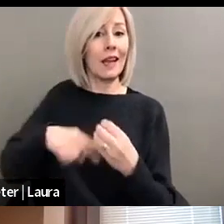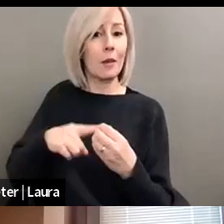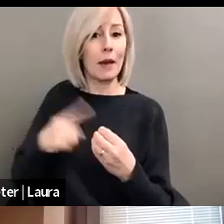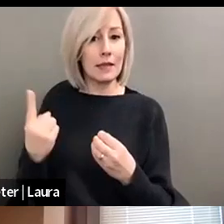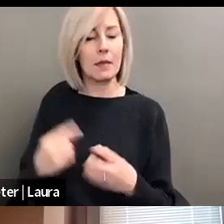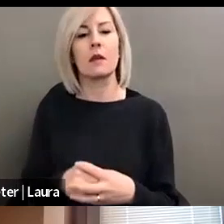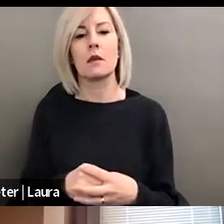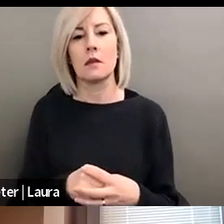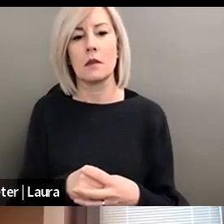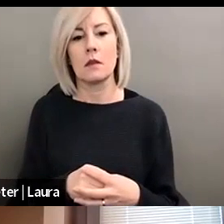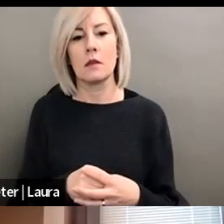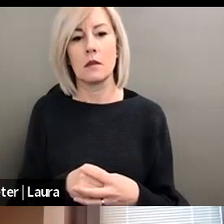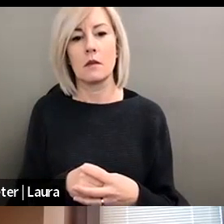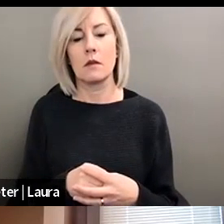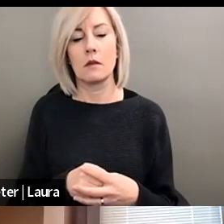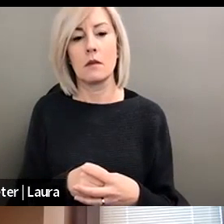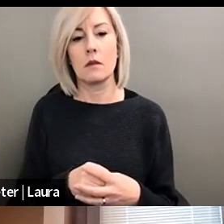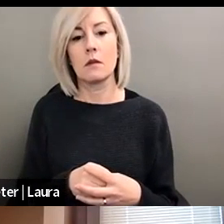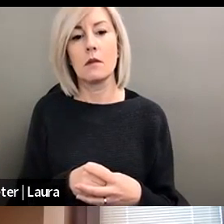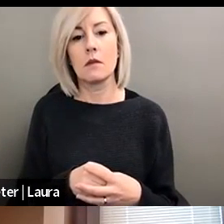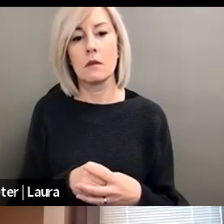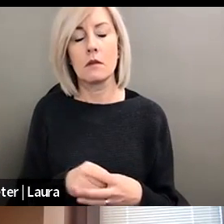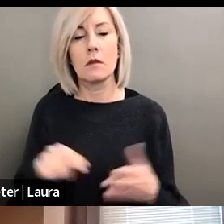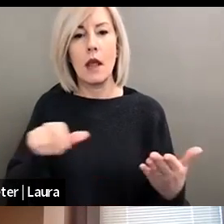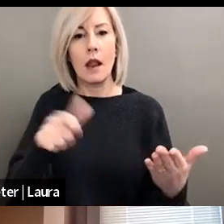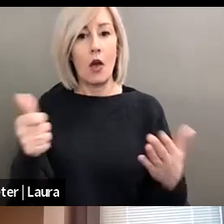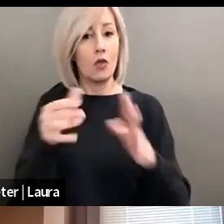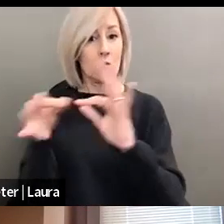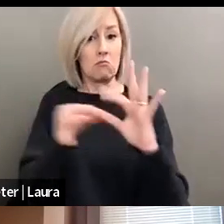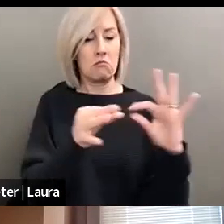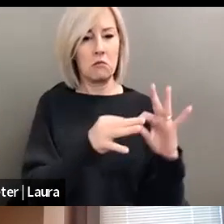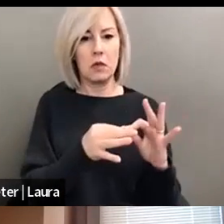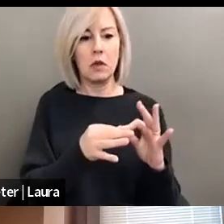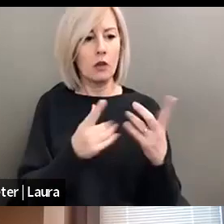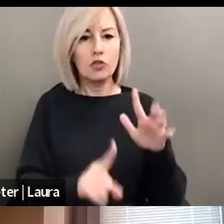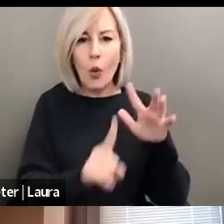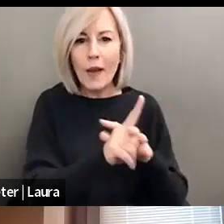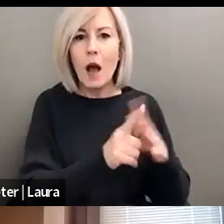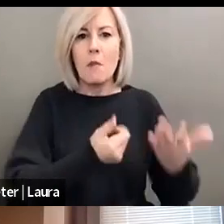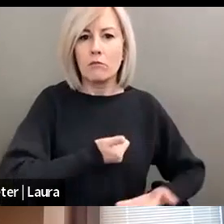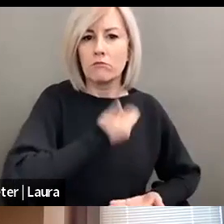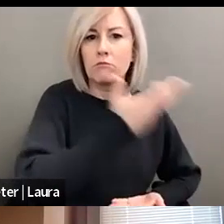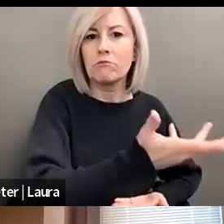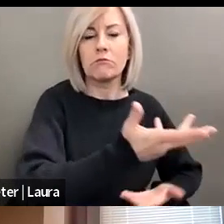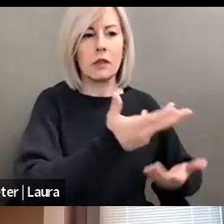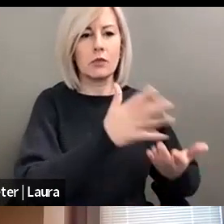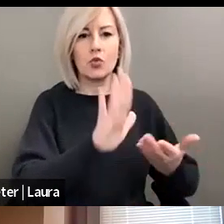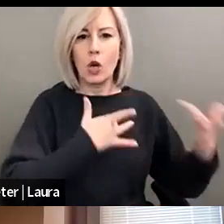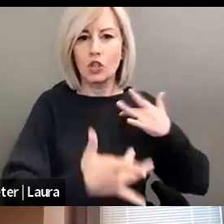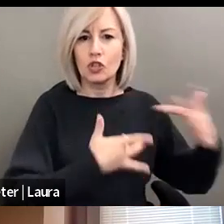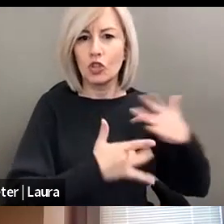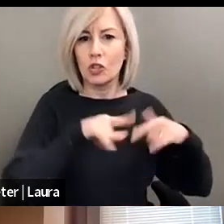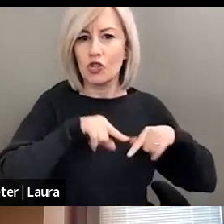think what perhaps the others have talked about is attending something and voicing your concerns. And I'd